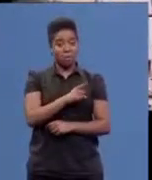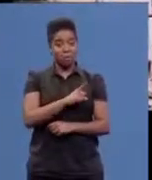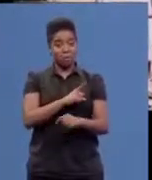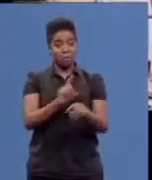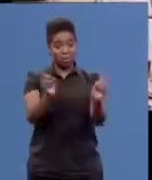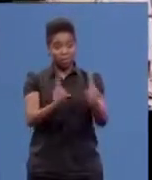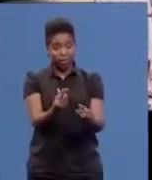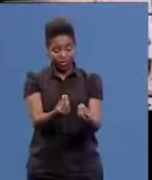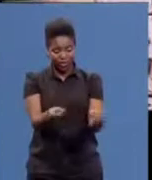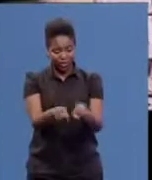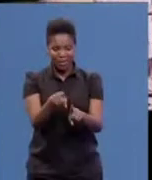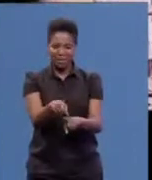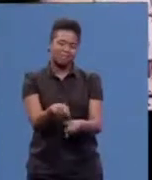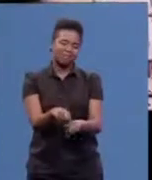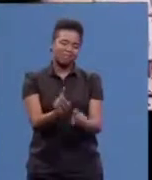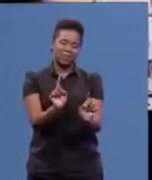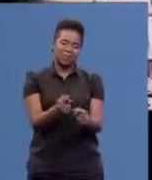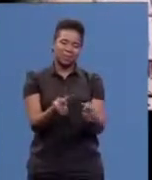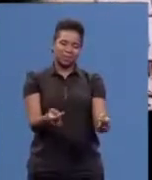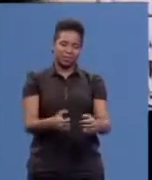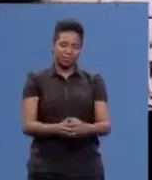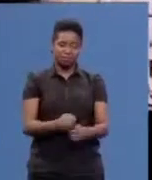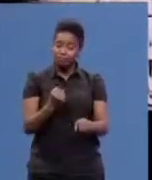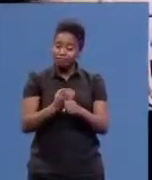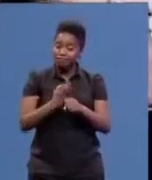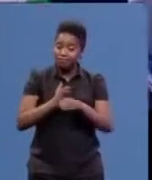good mathematics teachers. You must work hard, eh?